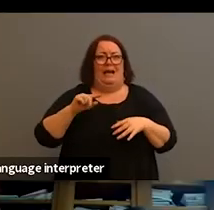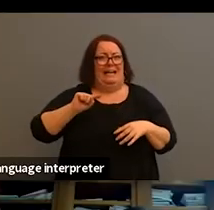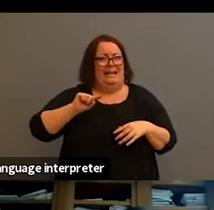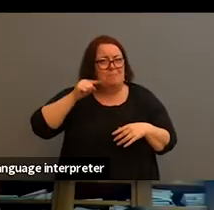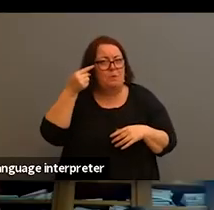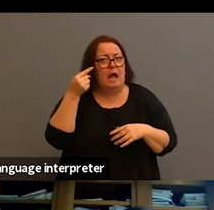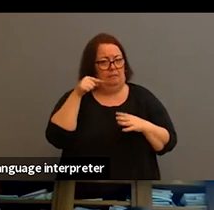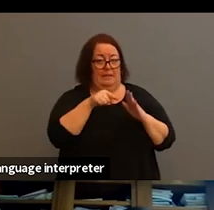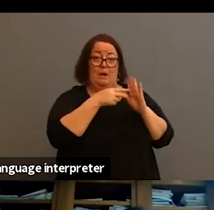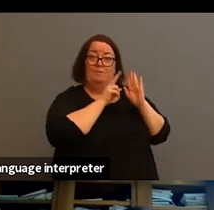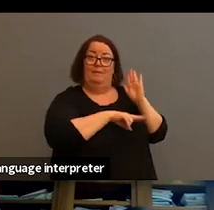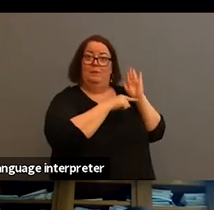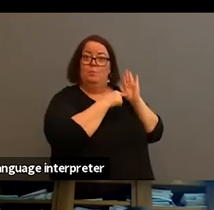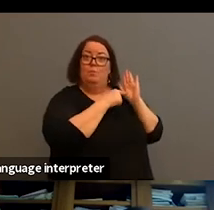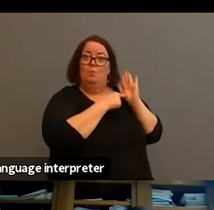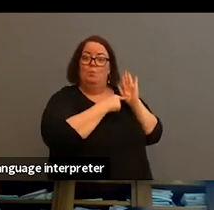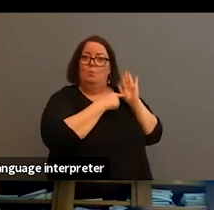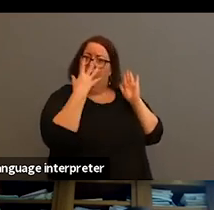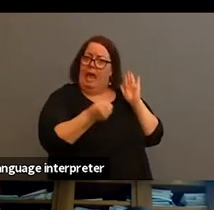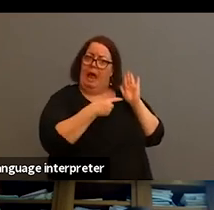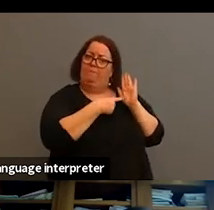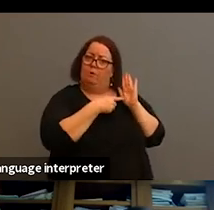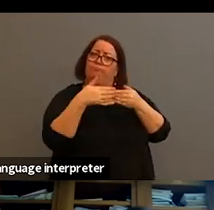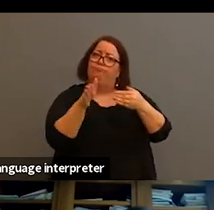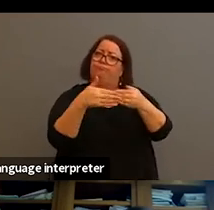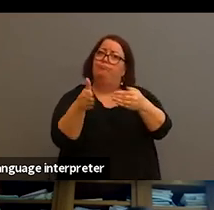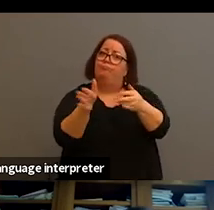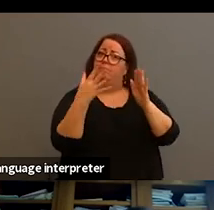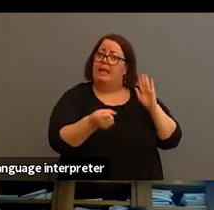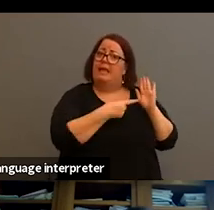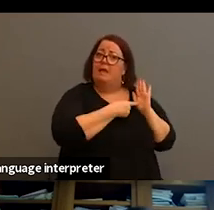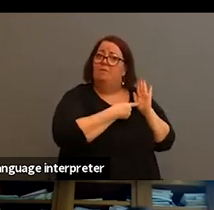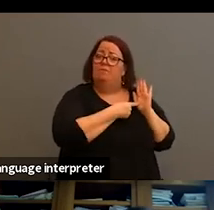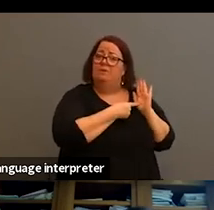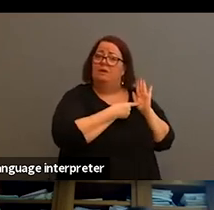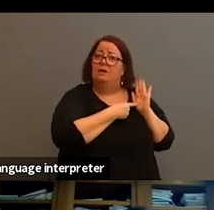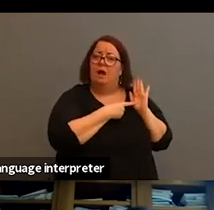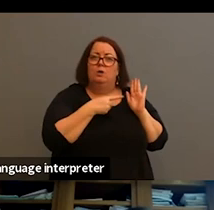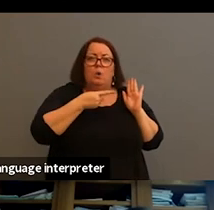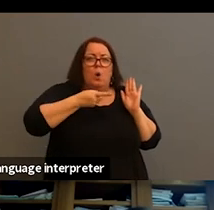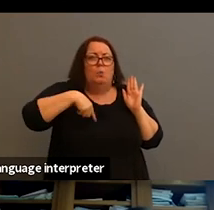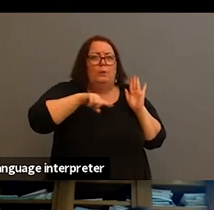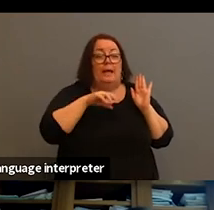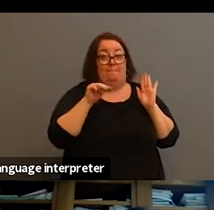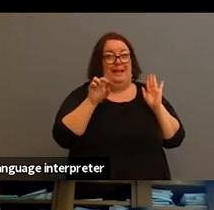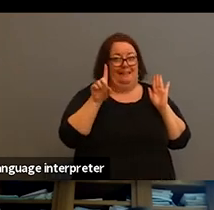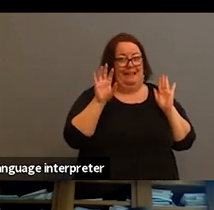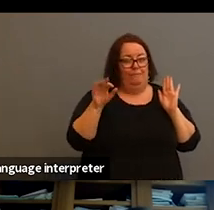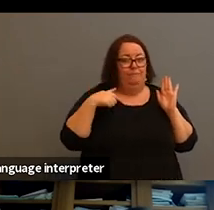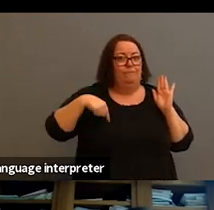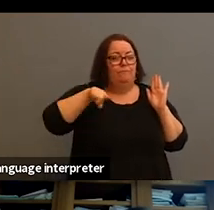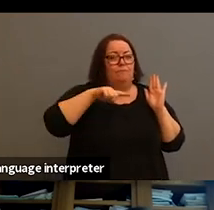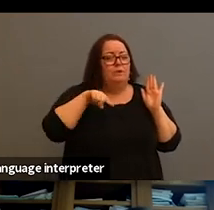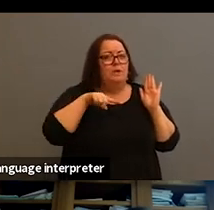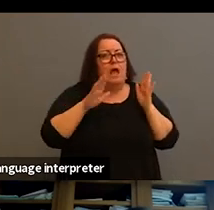MFD, we are also trying to do this, as this is one of our key areas in our national work. And we like to see it as a